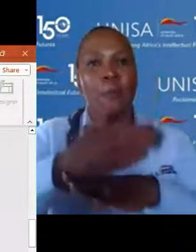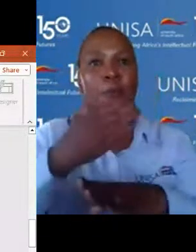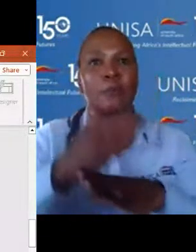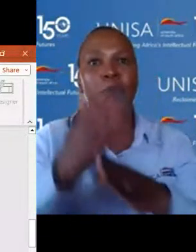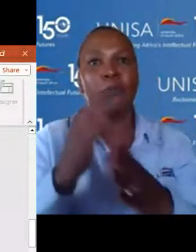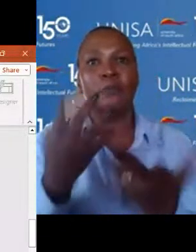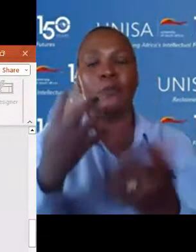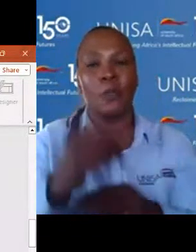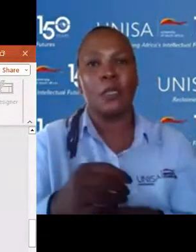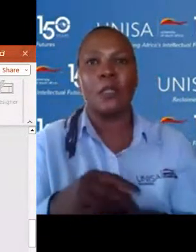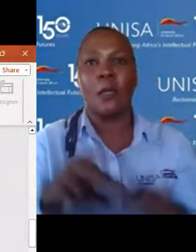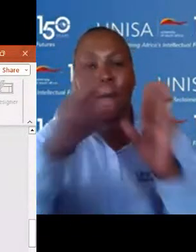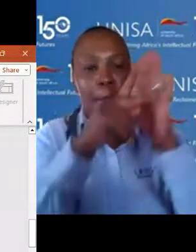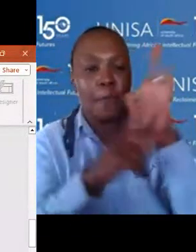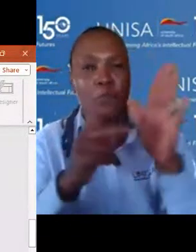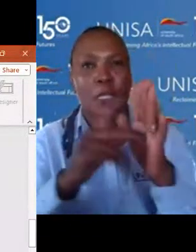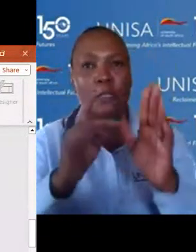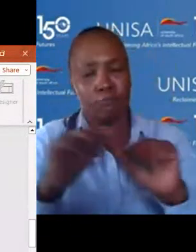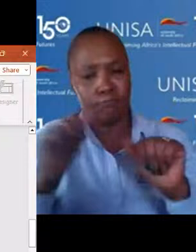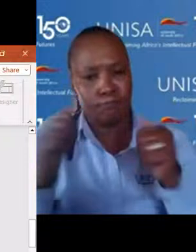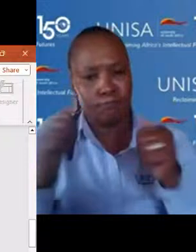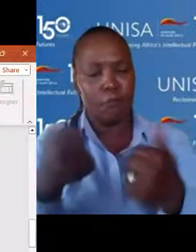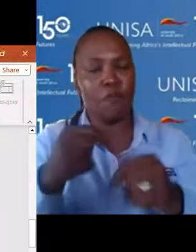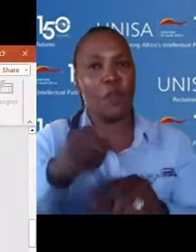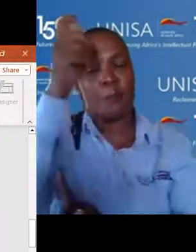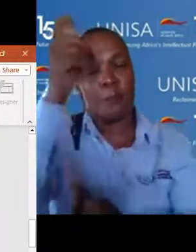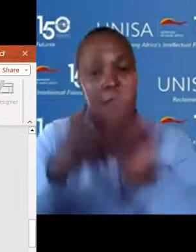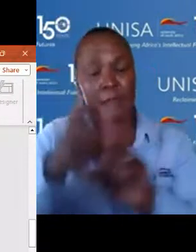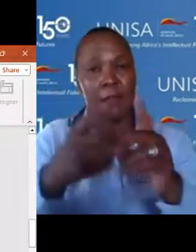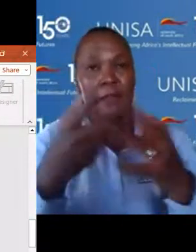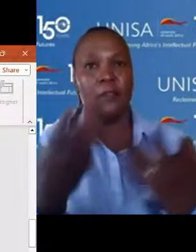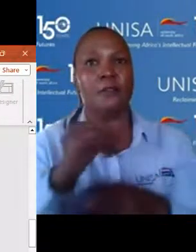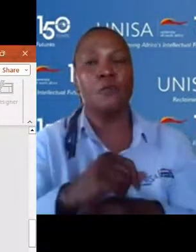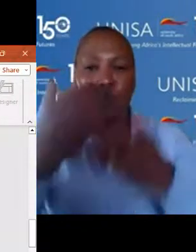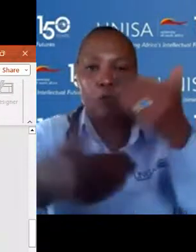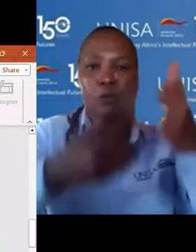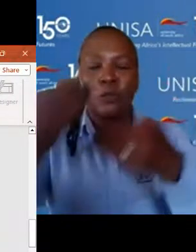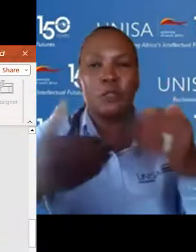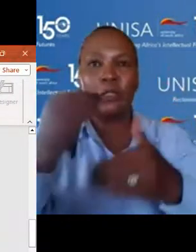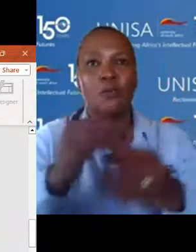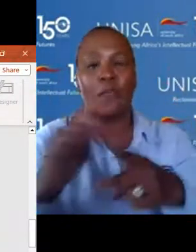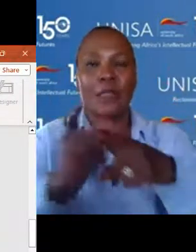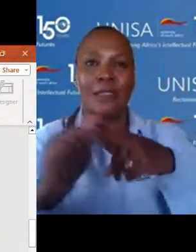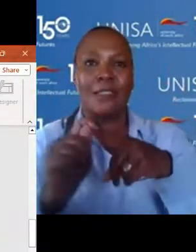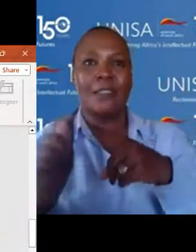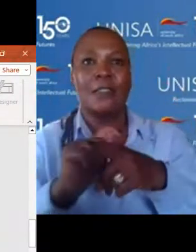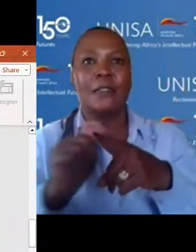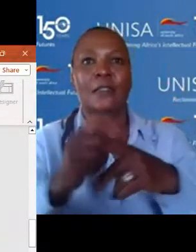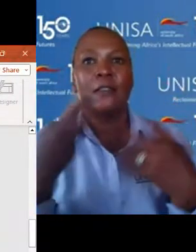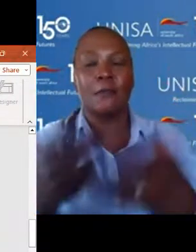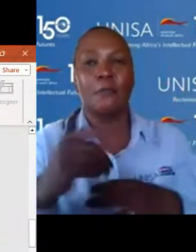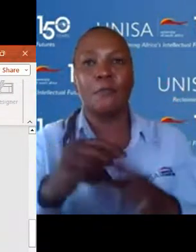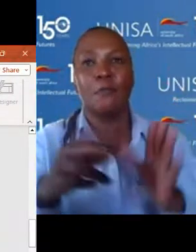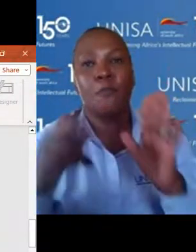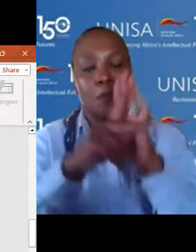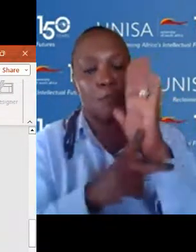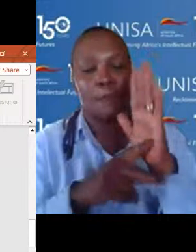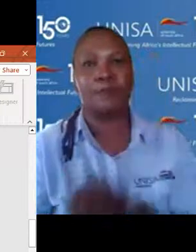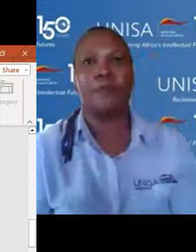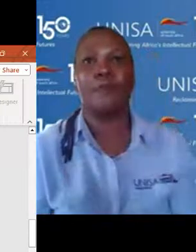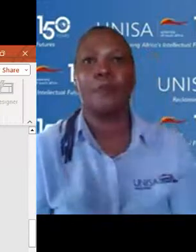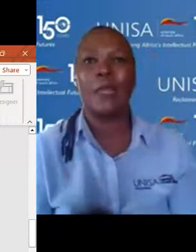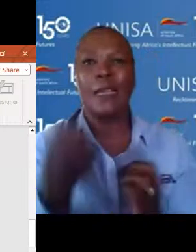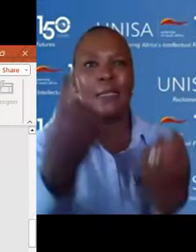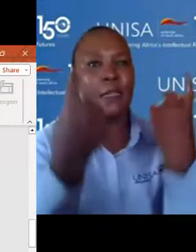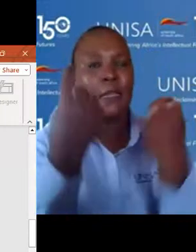program that is suitable for that particular student, then we will go on with the training program. Every student